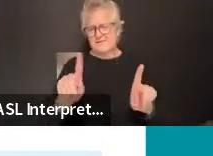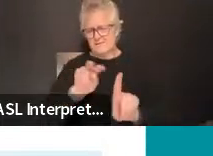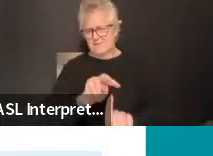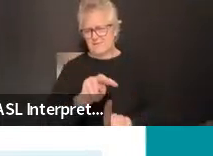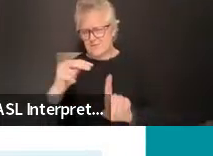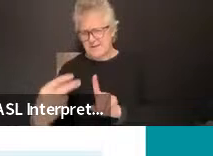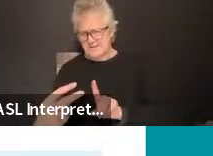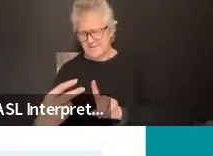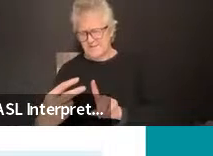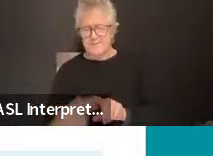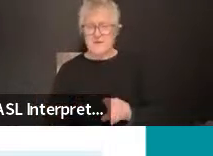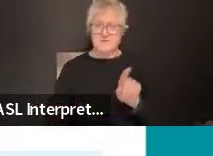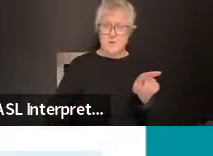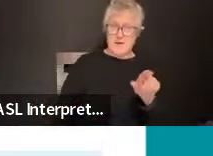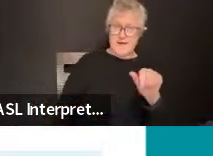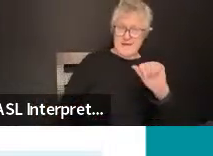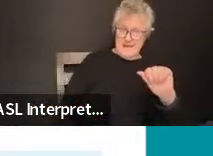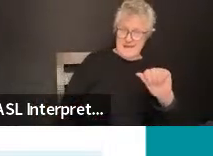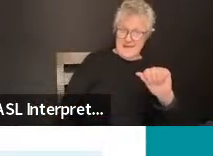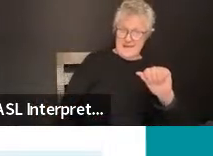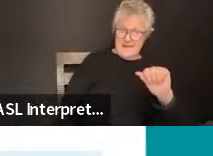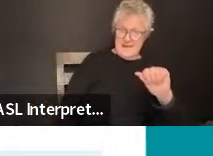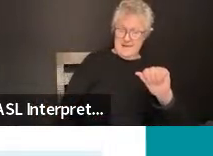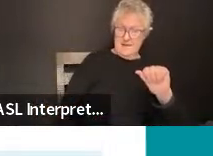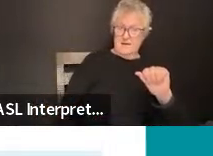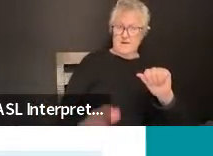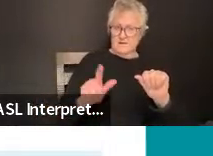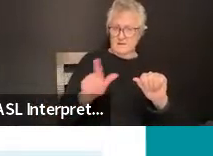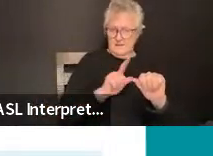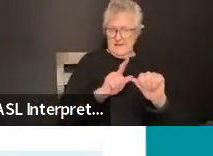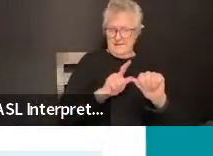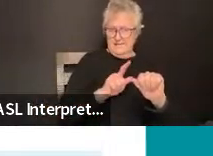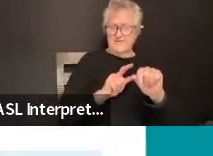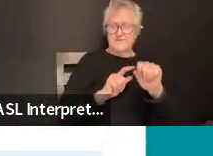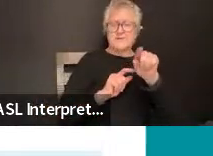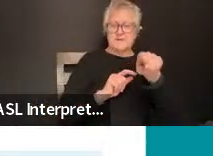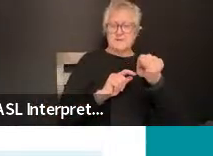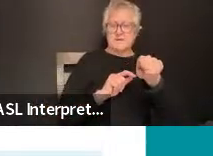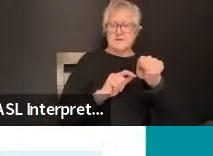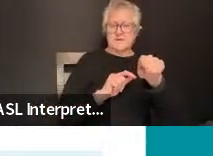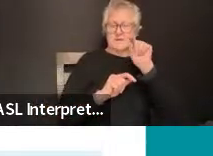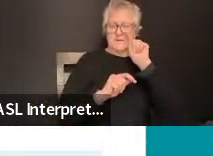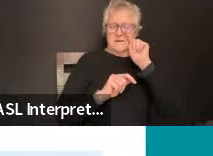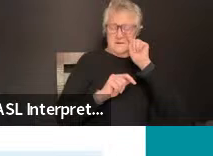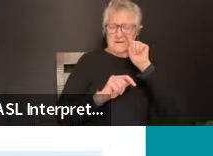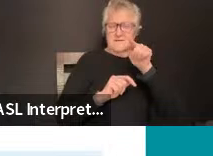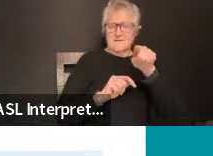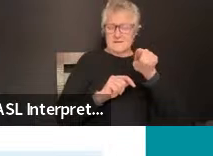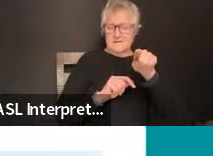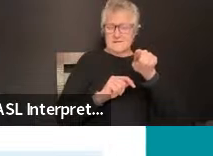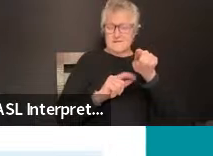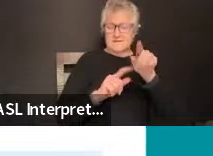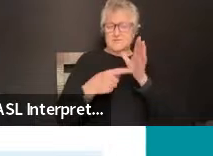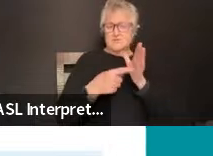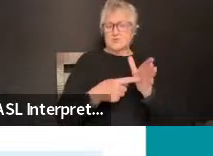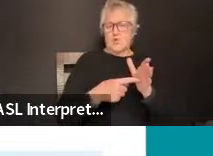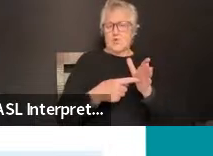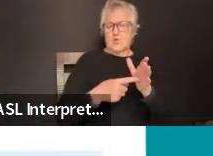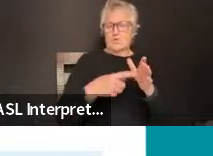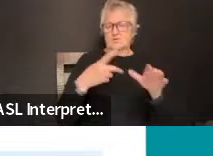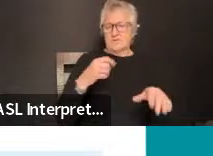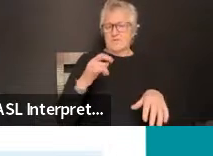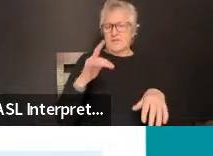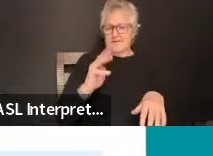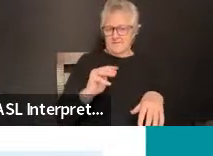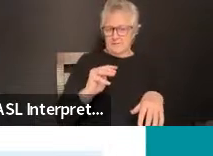A on the left is the side platforms, the side platform stations with the entrances at each end, the blue towers